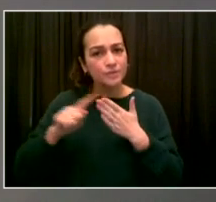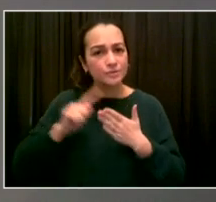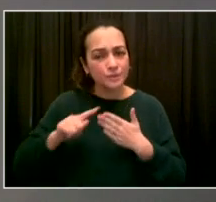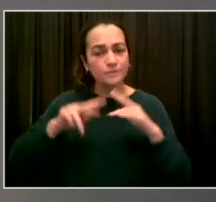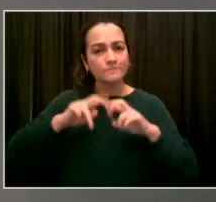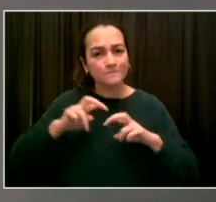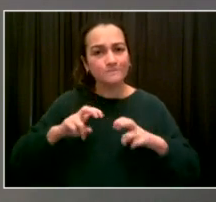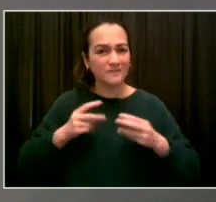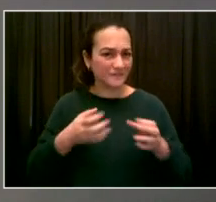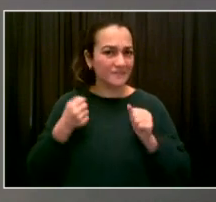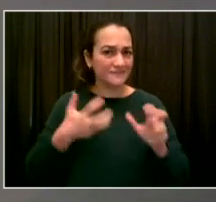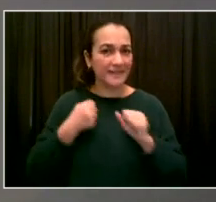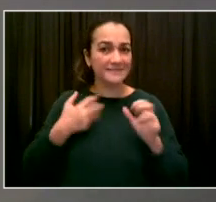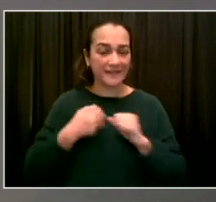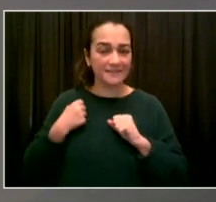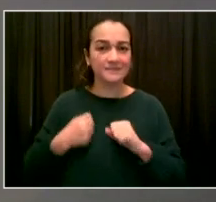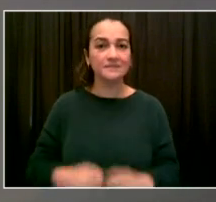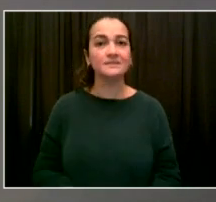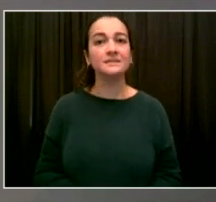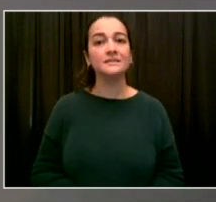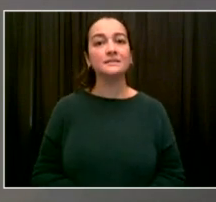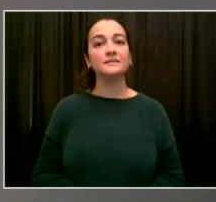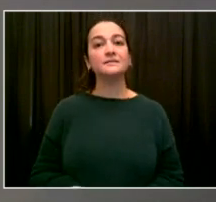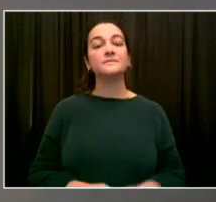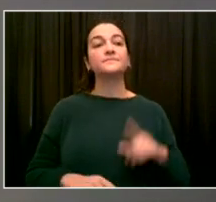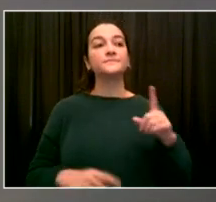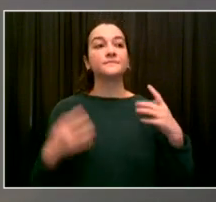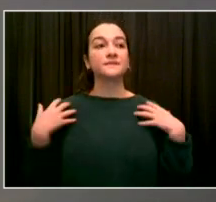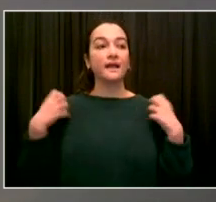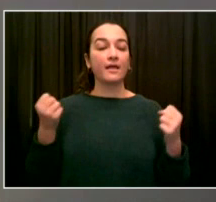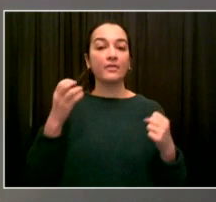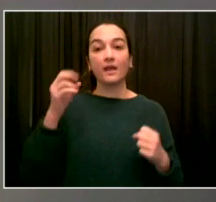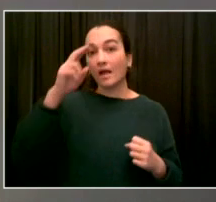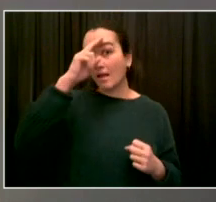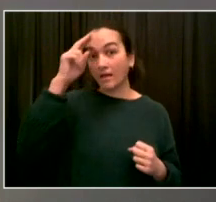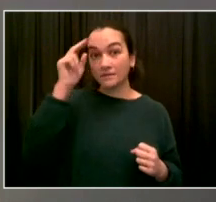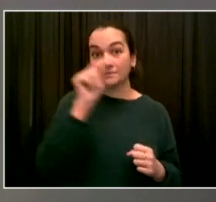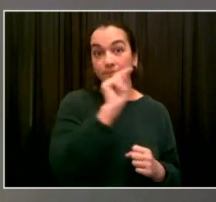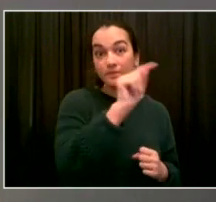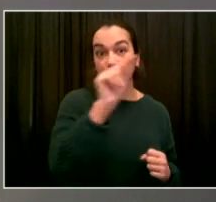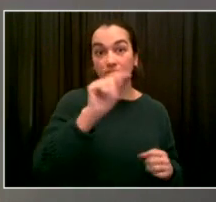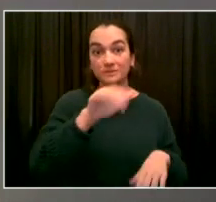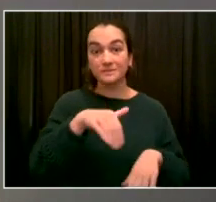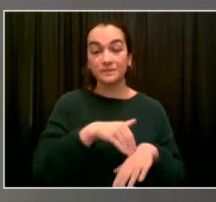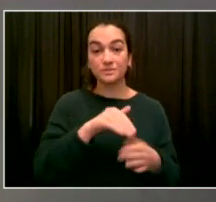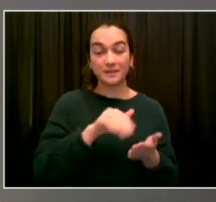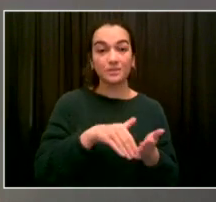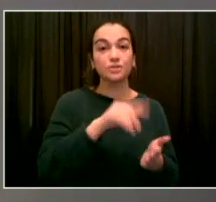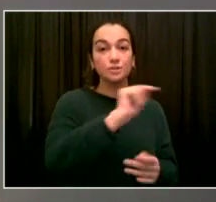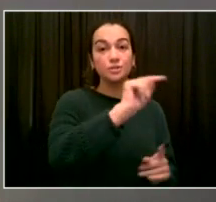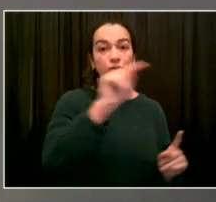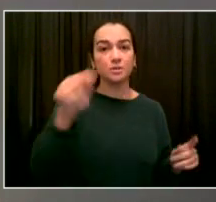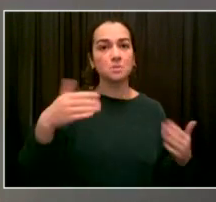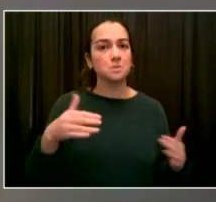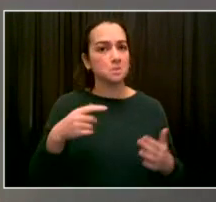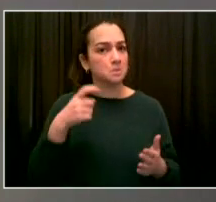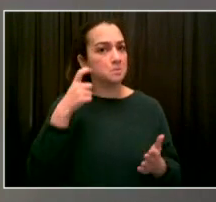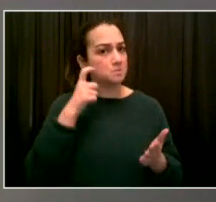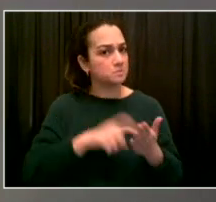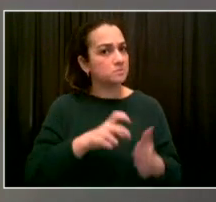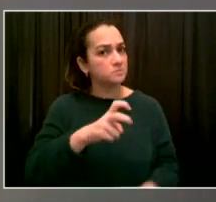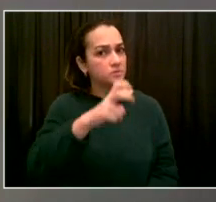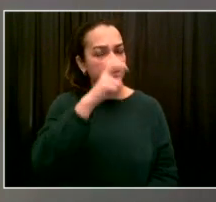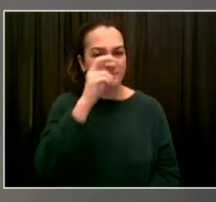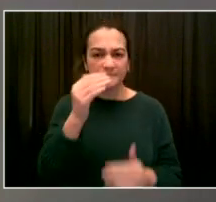never gone back to our usual open visitation policy. In general, I'm a big believer that people should